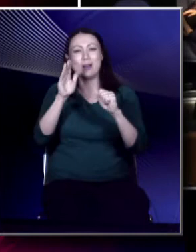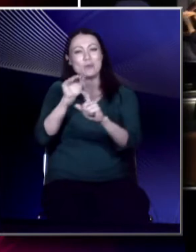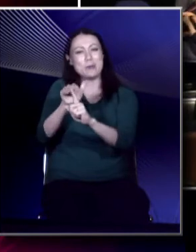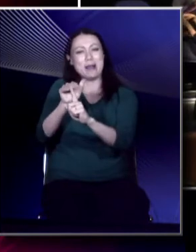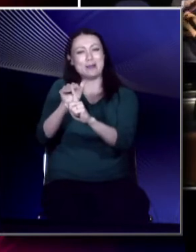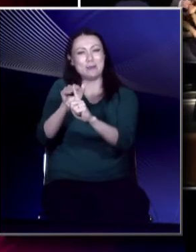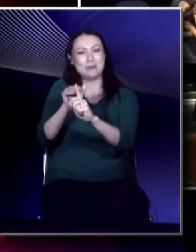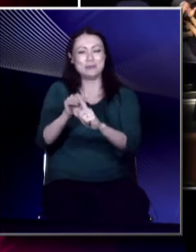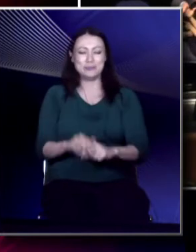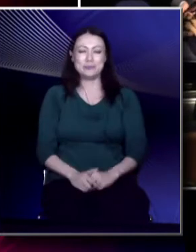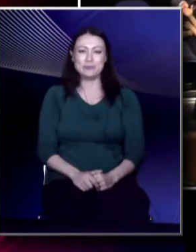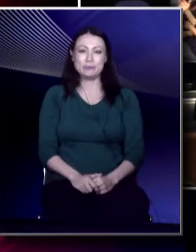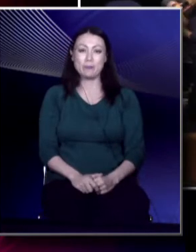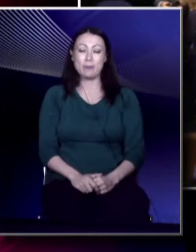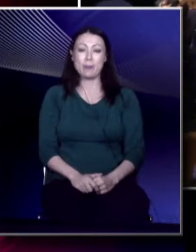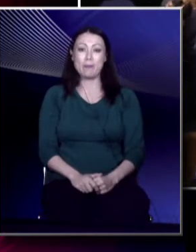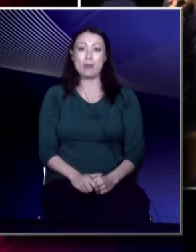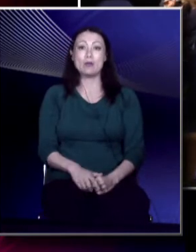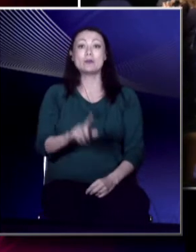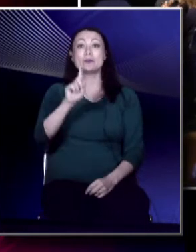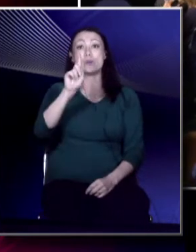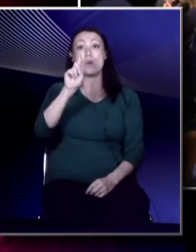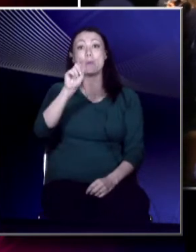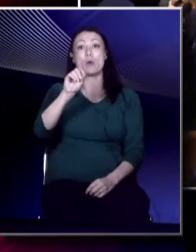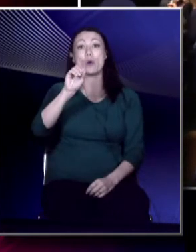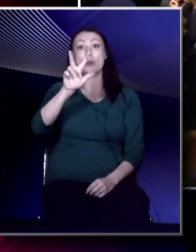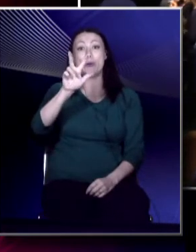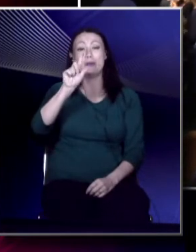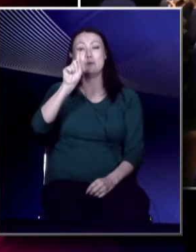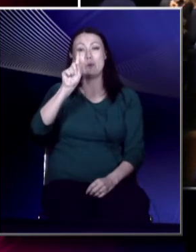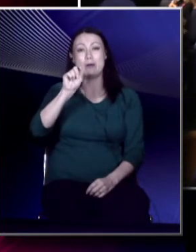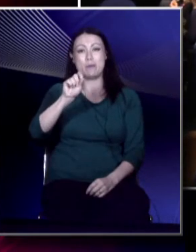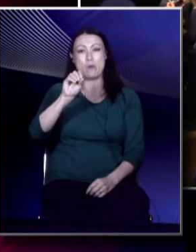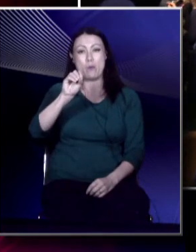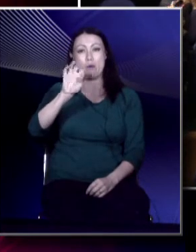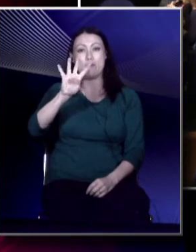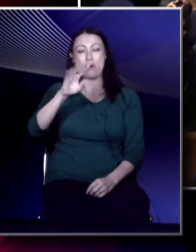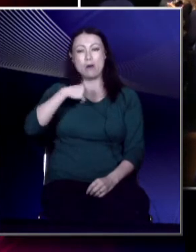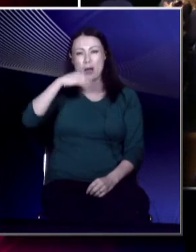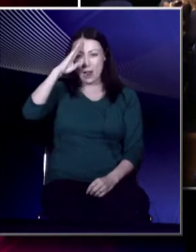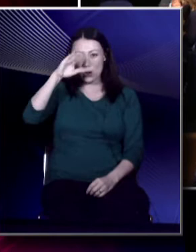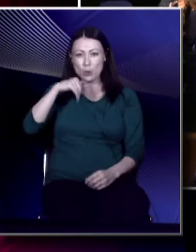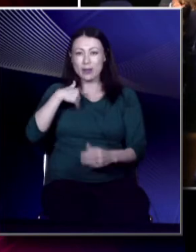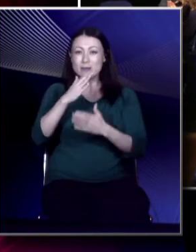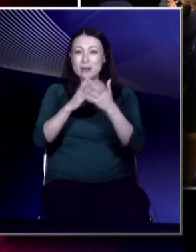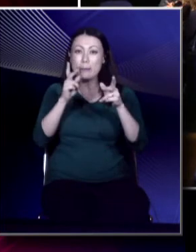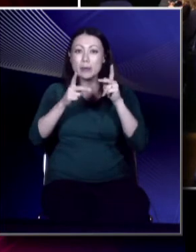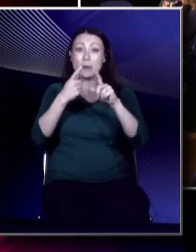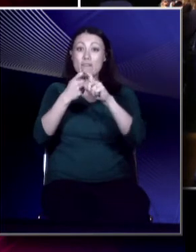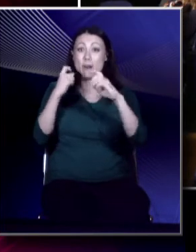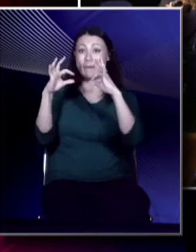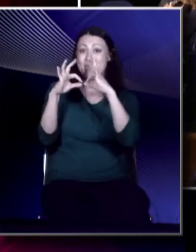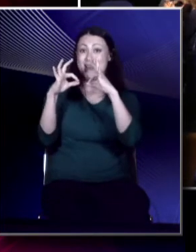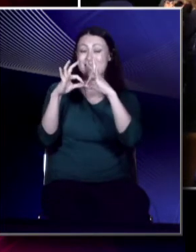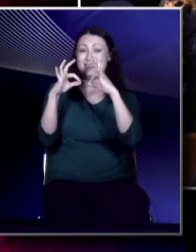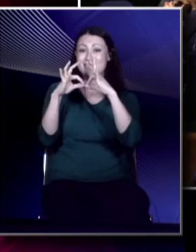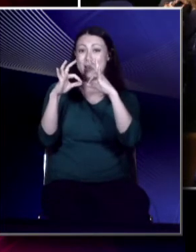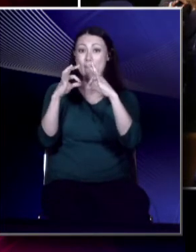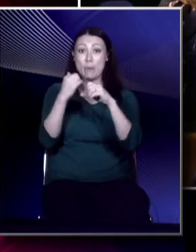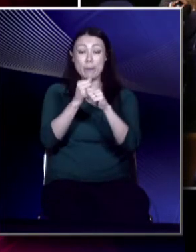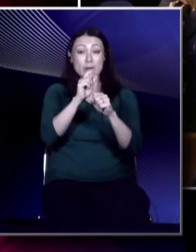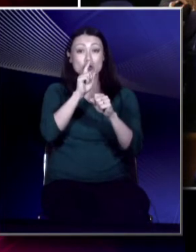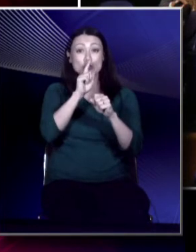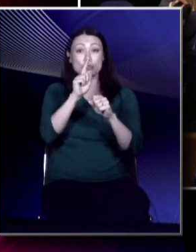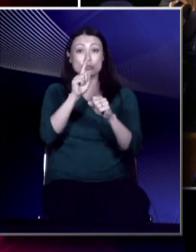right. So on the following items, 1.03 and 1.04, I know there's some folks that have come in for Flagstaff. Before we get started on those, I want to make sure